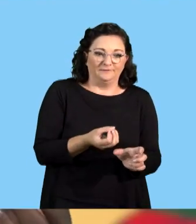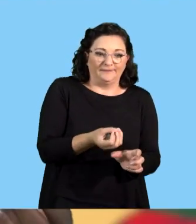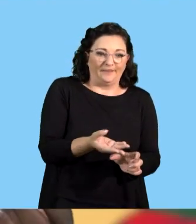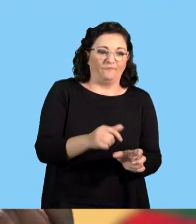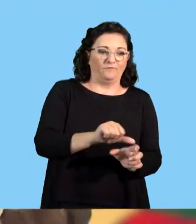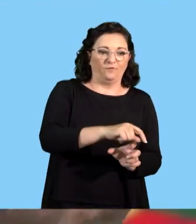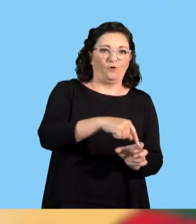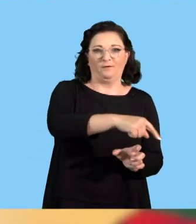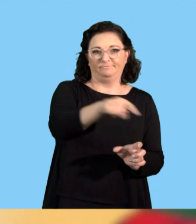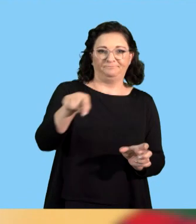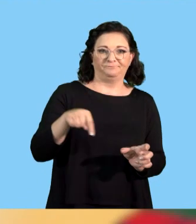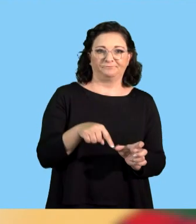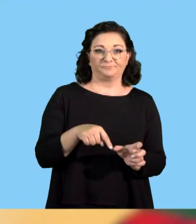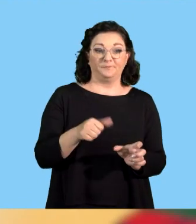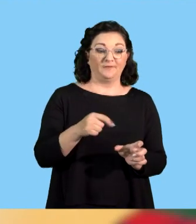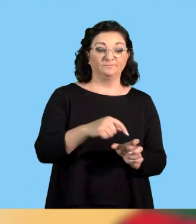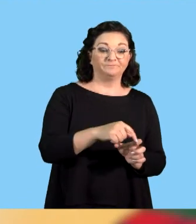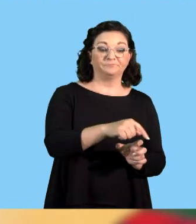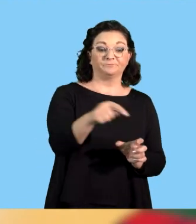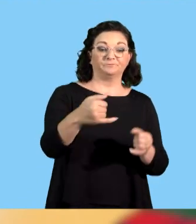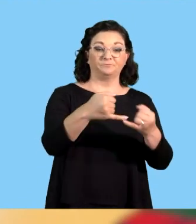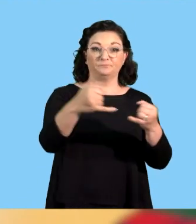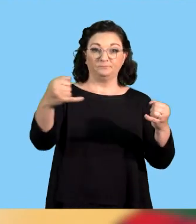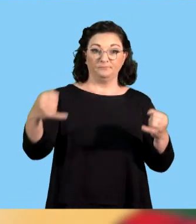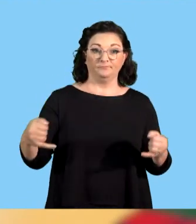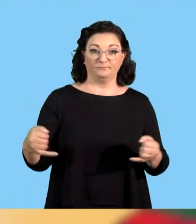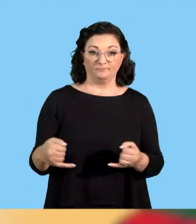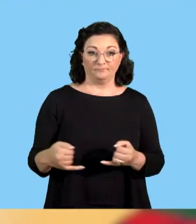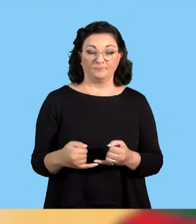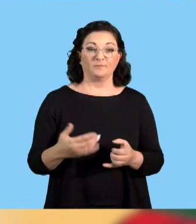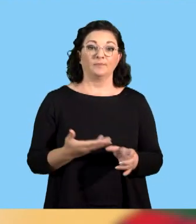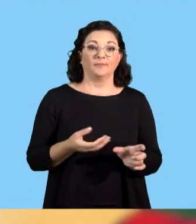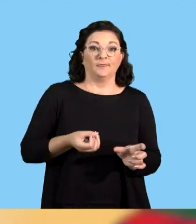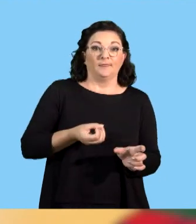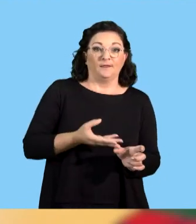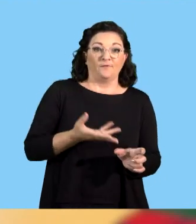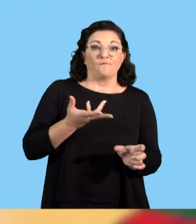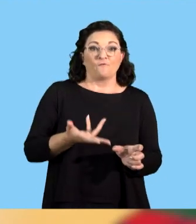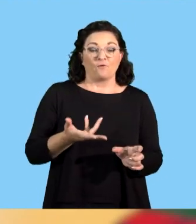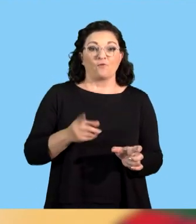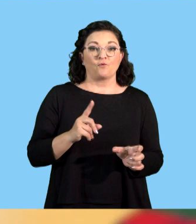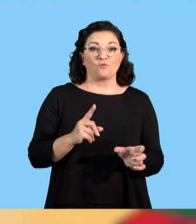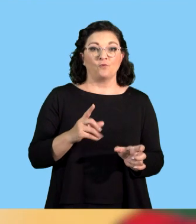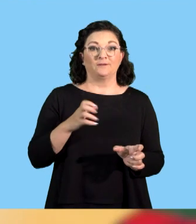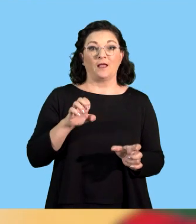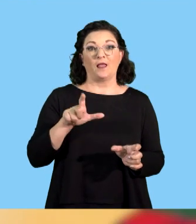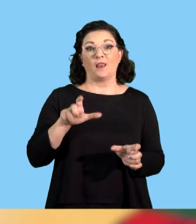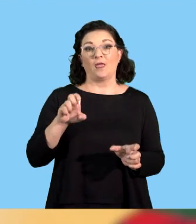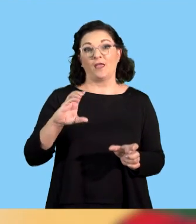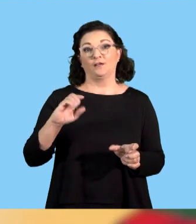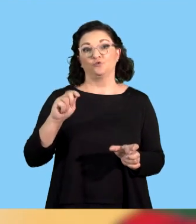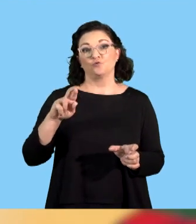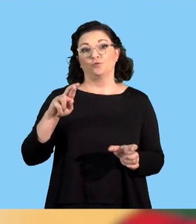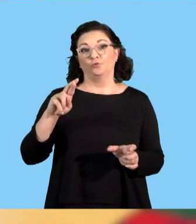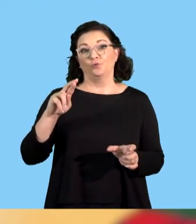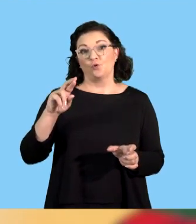the electric circuit, and then the electric circuit will give that energy to the electrons. Now, once those electrons receive the